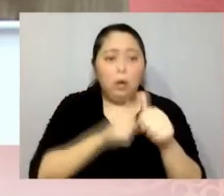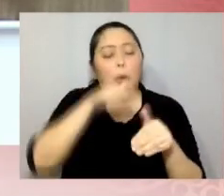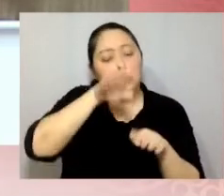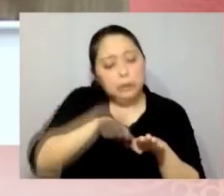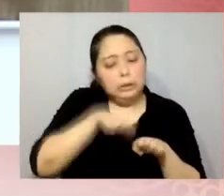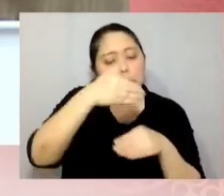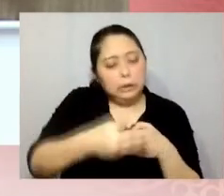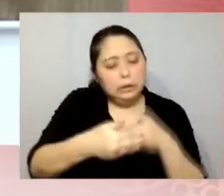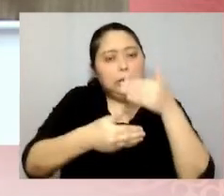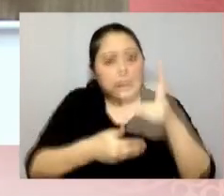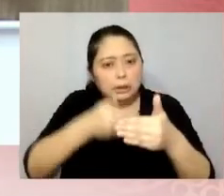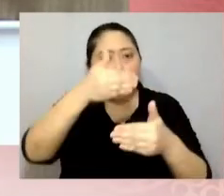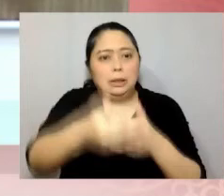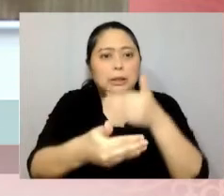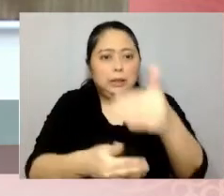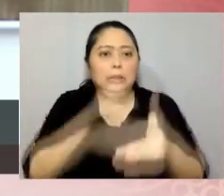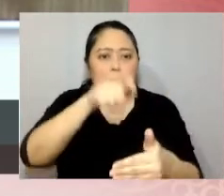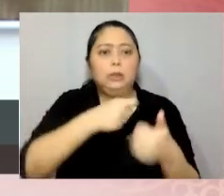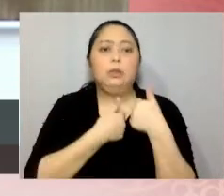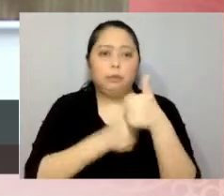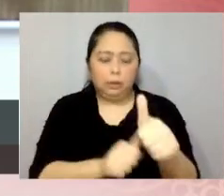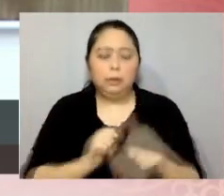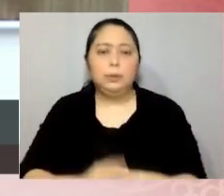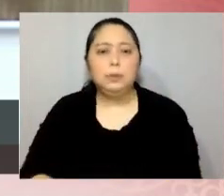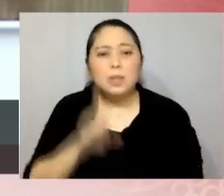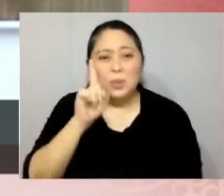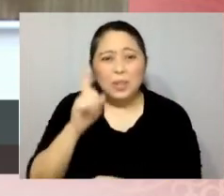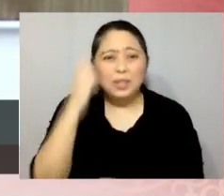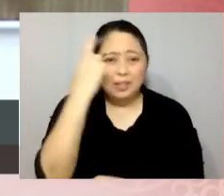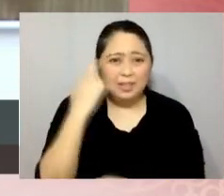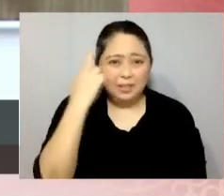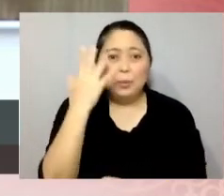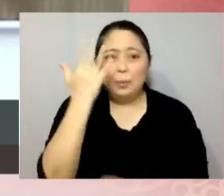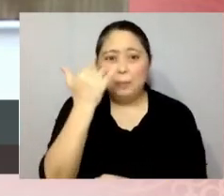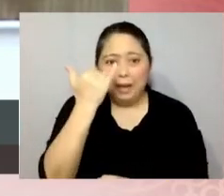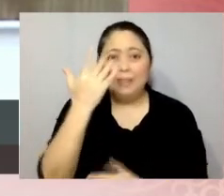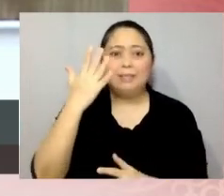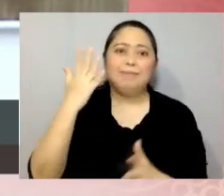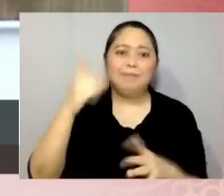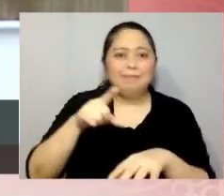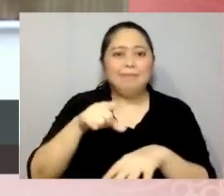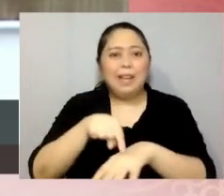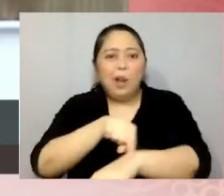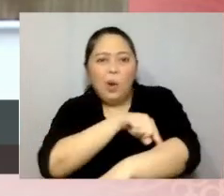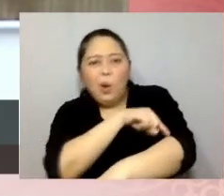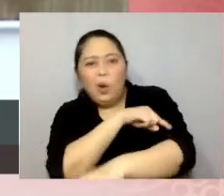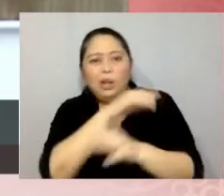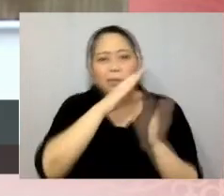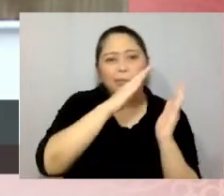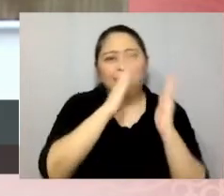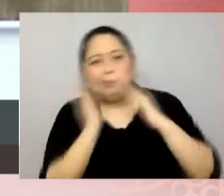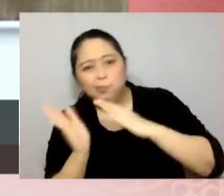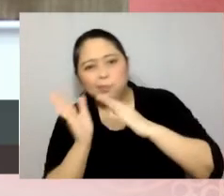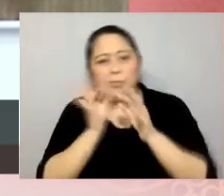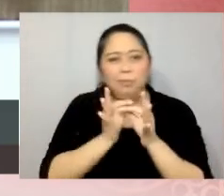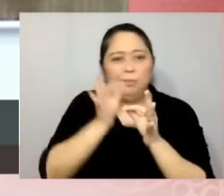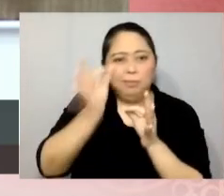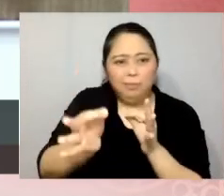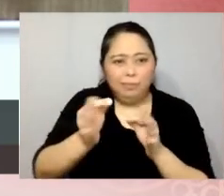is not the language of the day. So yun po ang isang dahilan kung bakit medyo matagal. Napatagal.